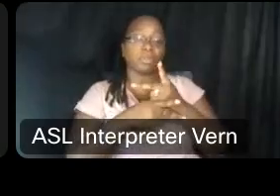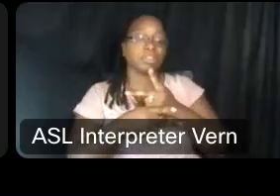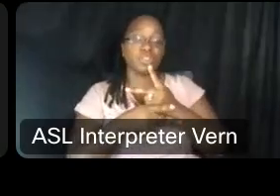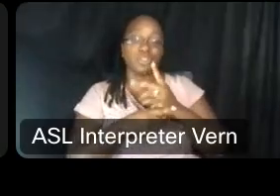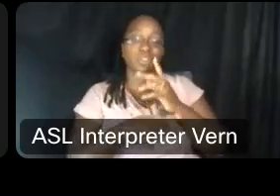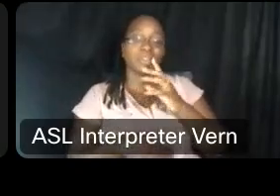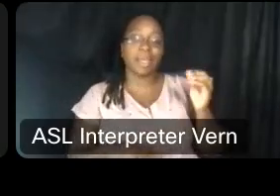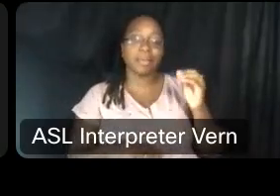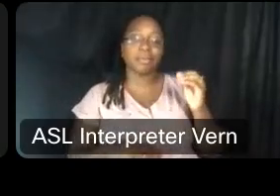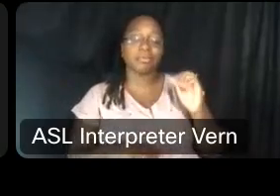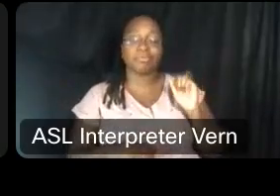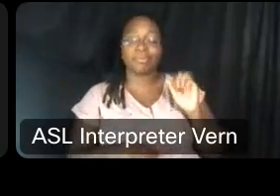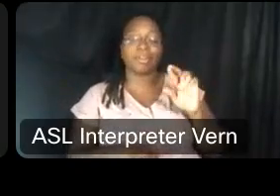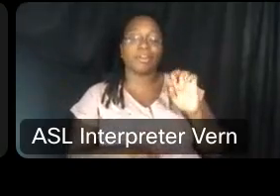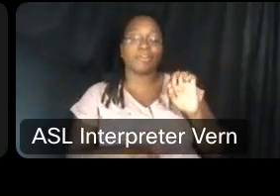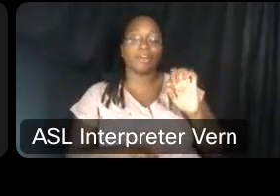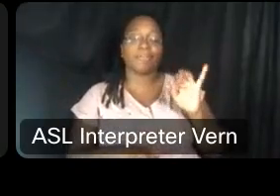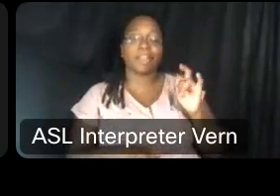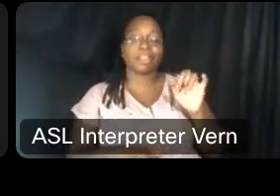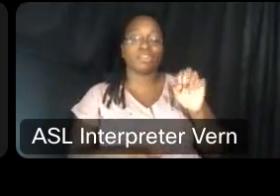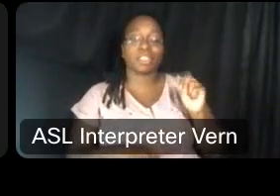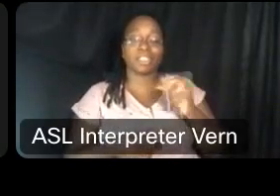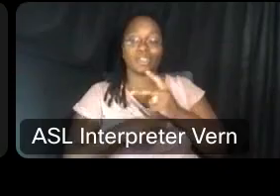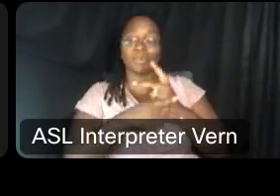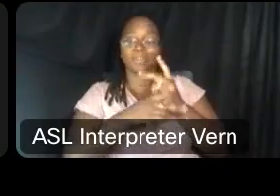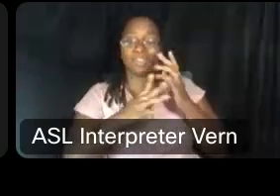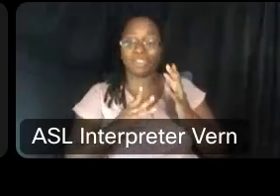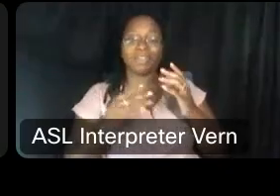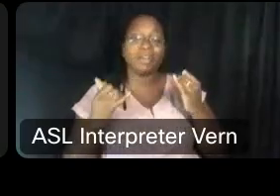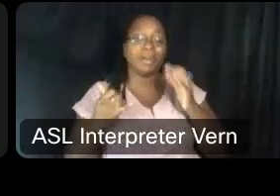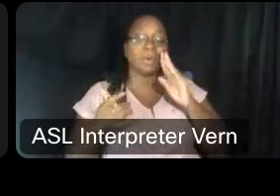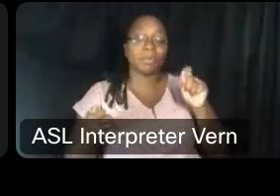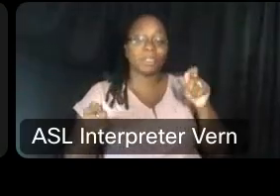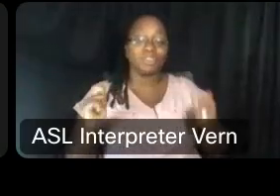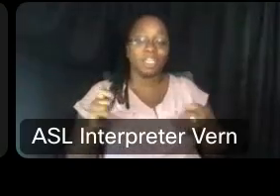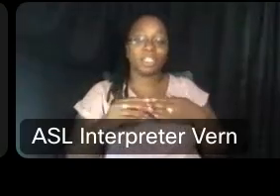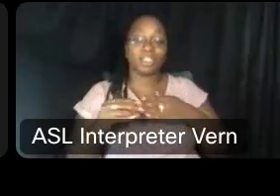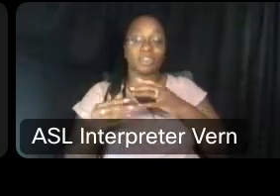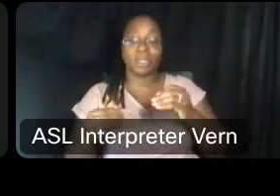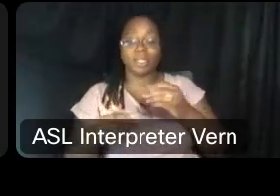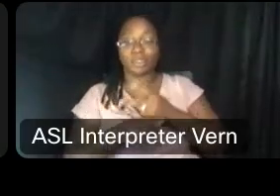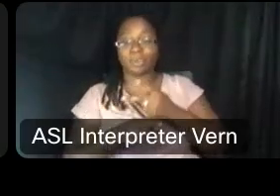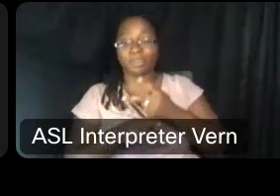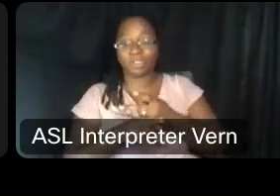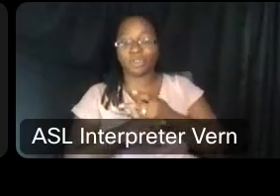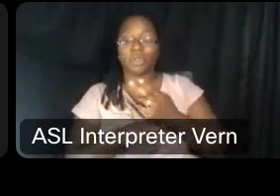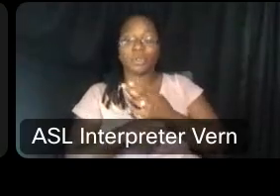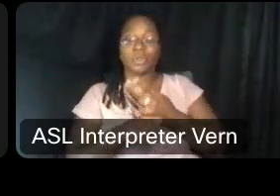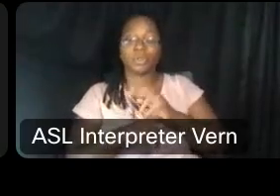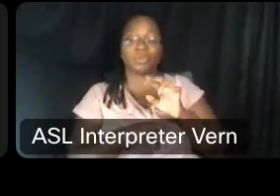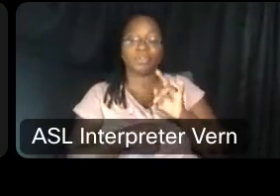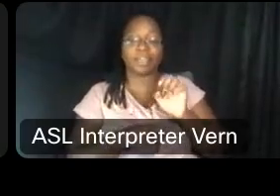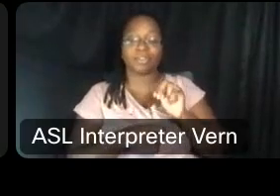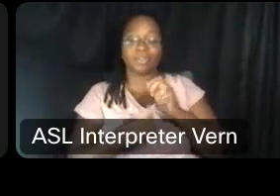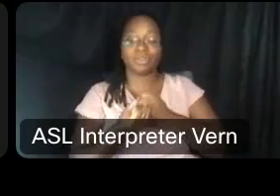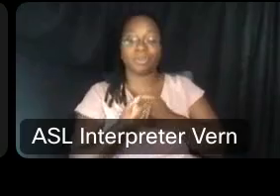reflective supervision, and with a webinar that's changed leadership and supervision using reflection to support both staff and